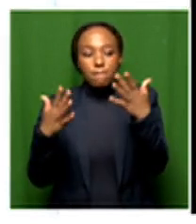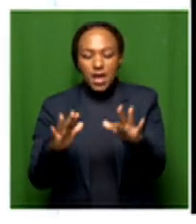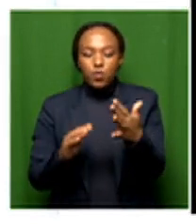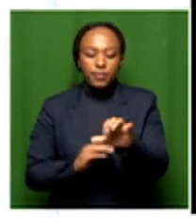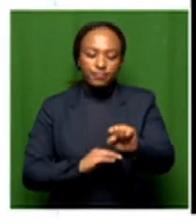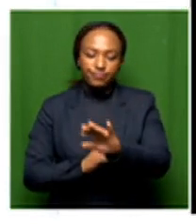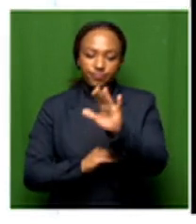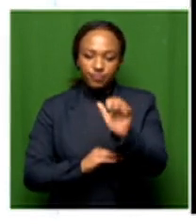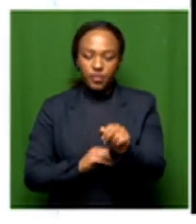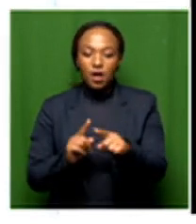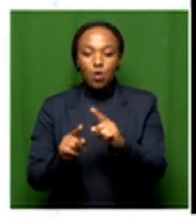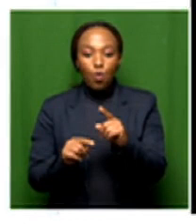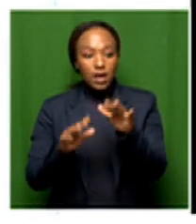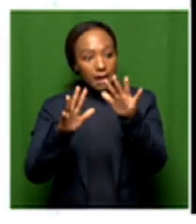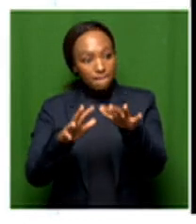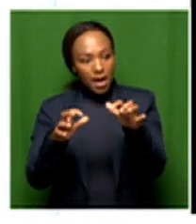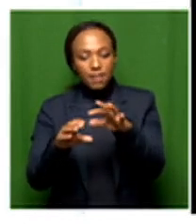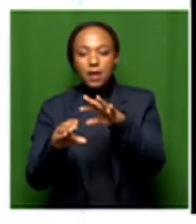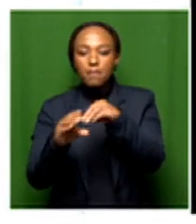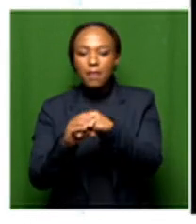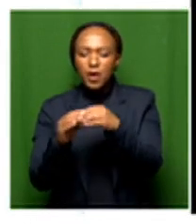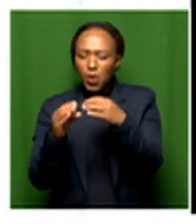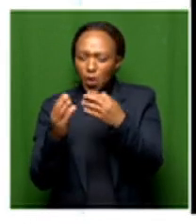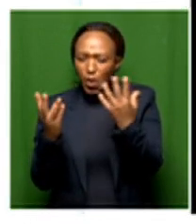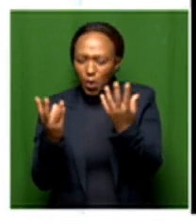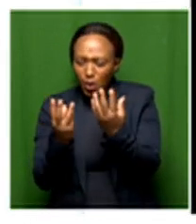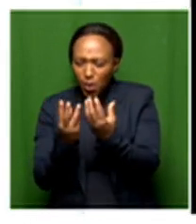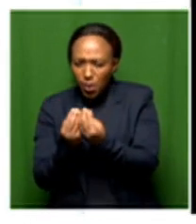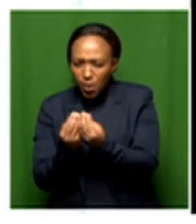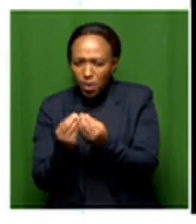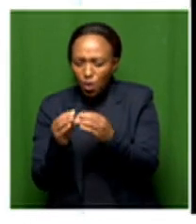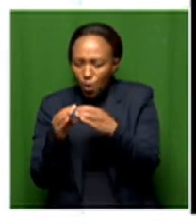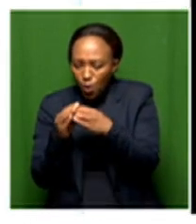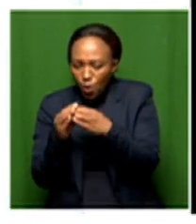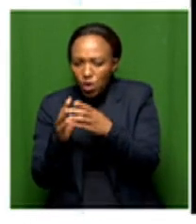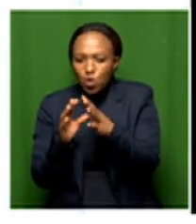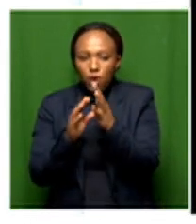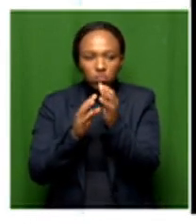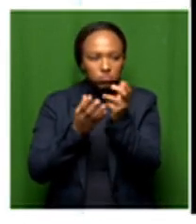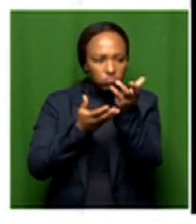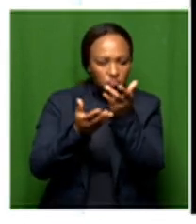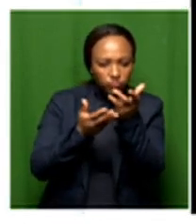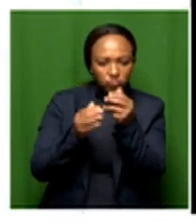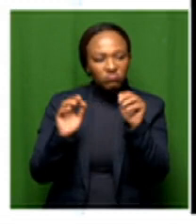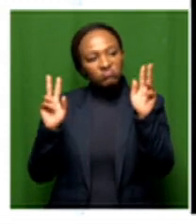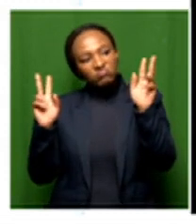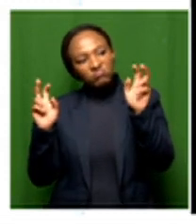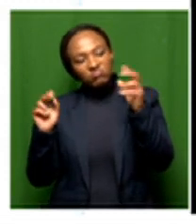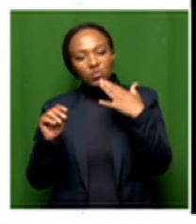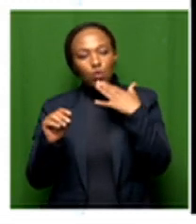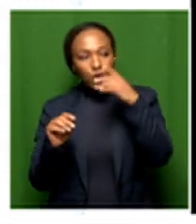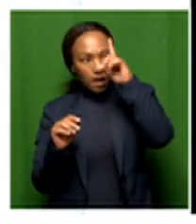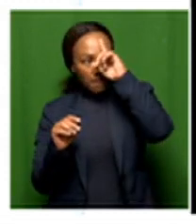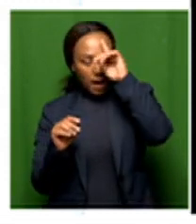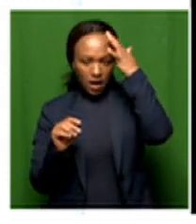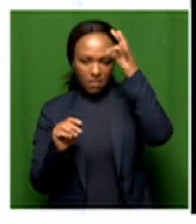It will have a presence in parliament, but it will be small. So it will always litigate against, inverted commas, a black government.